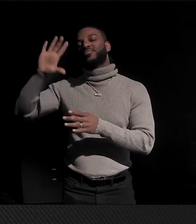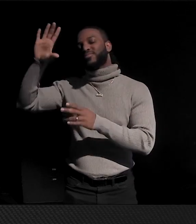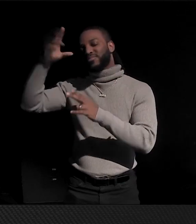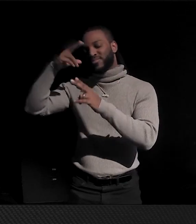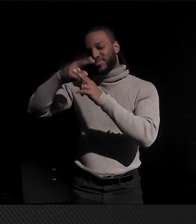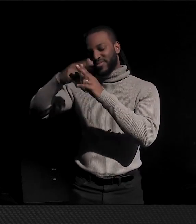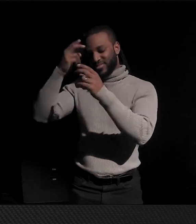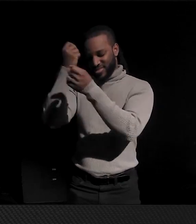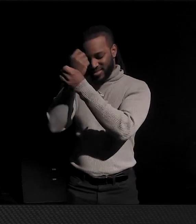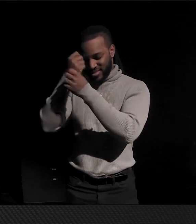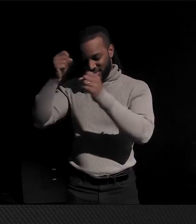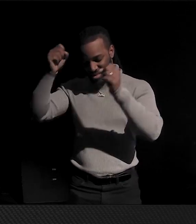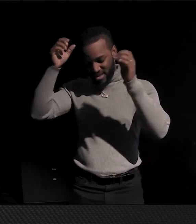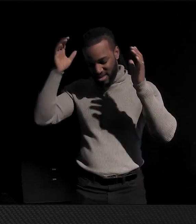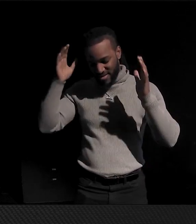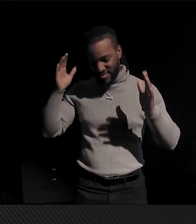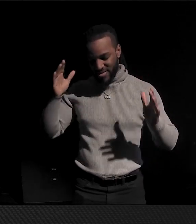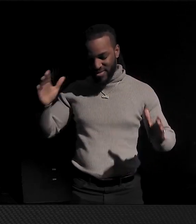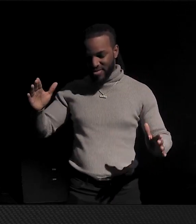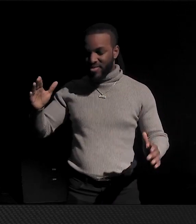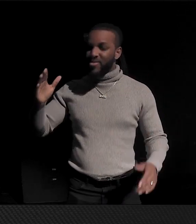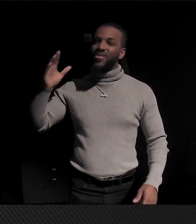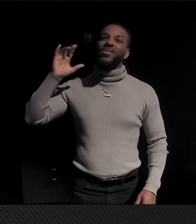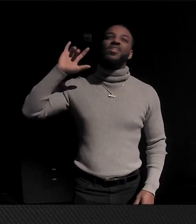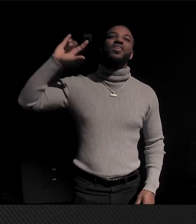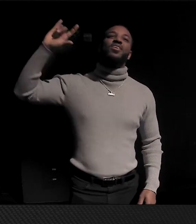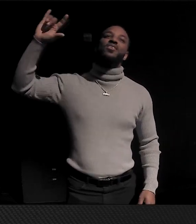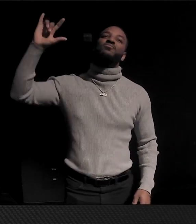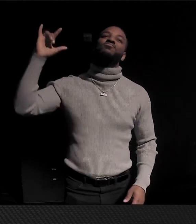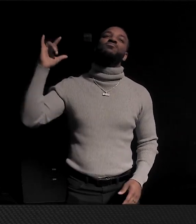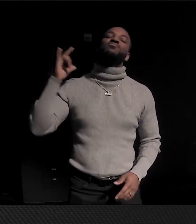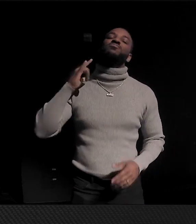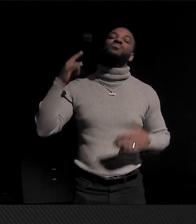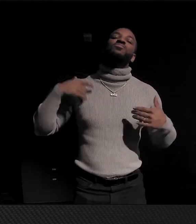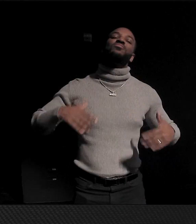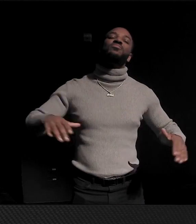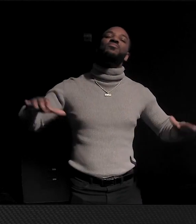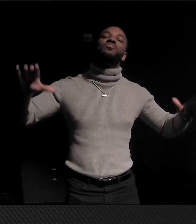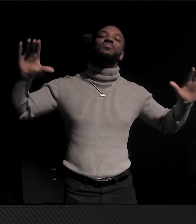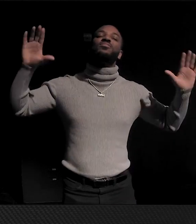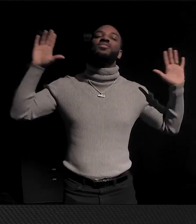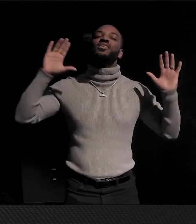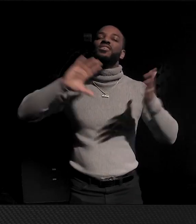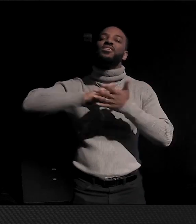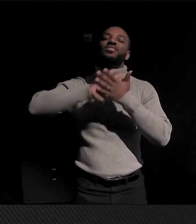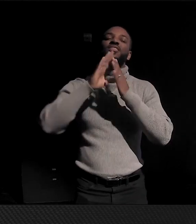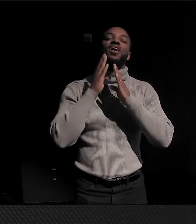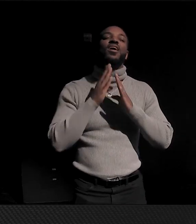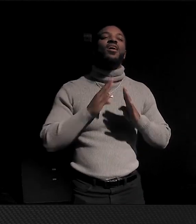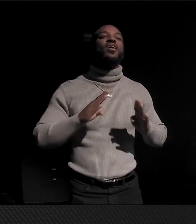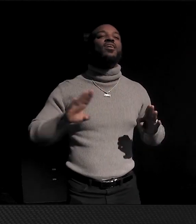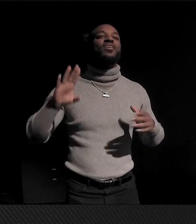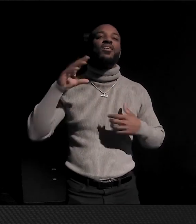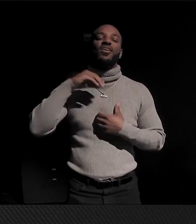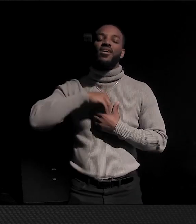our Savior. Let all who surrender find peace within His